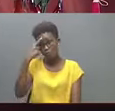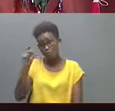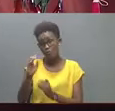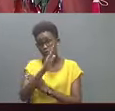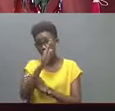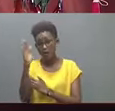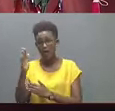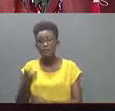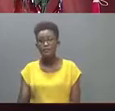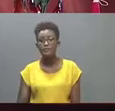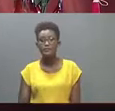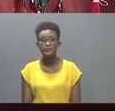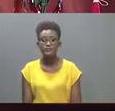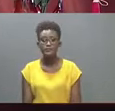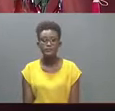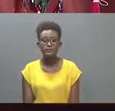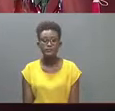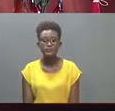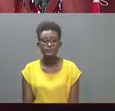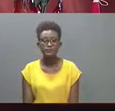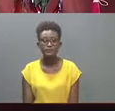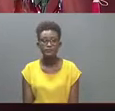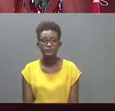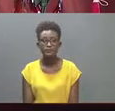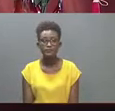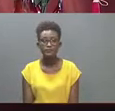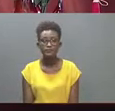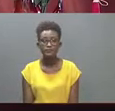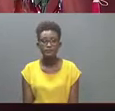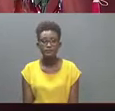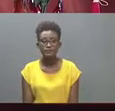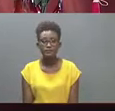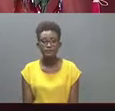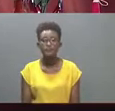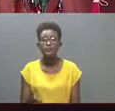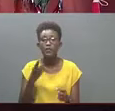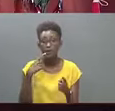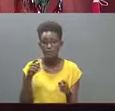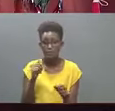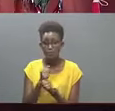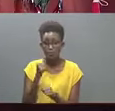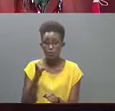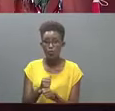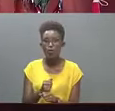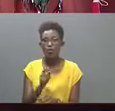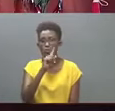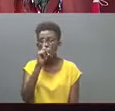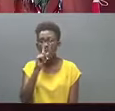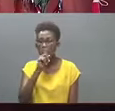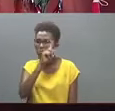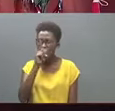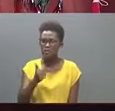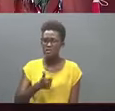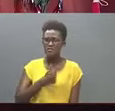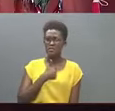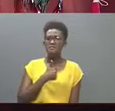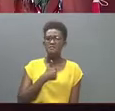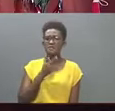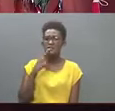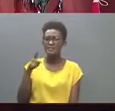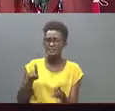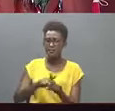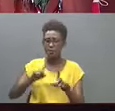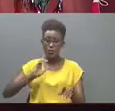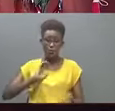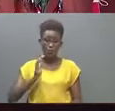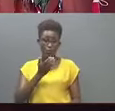yacu n'iy'amahoro rero dukene gukora ibingi gukwera ko imbaraga zose ziba muri we. Tugomba kwibaza. For us to secure